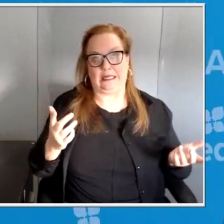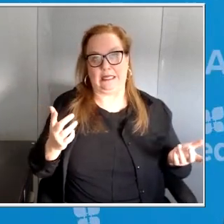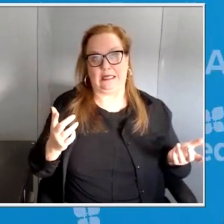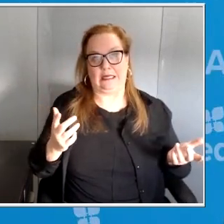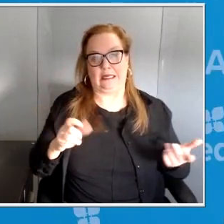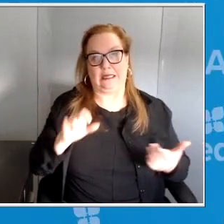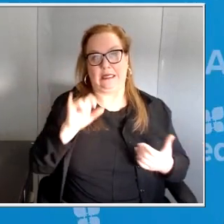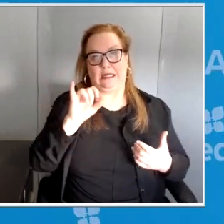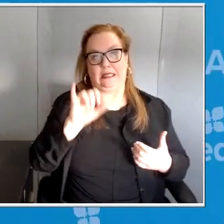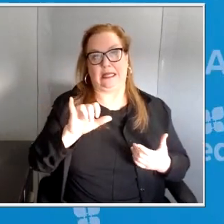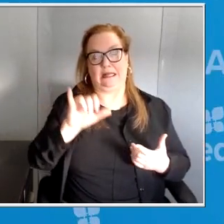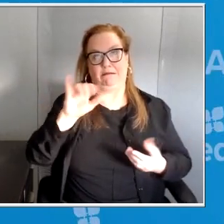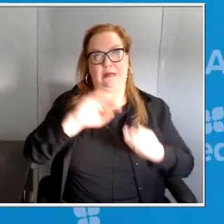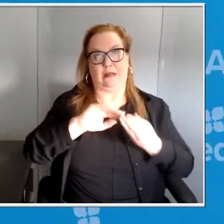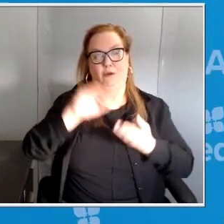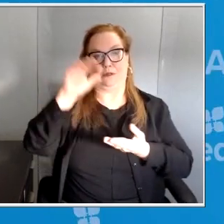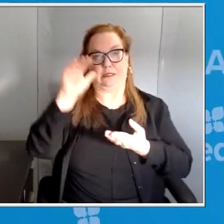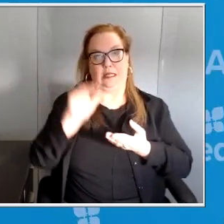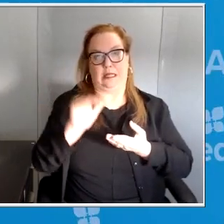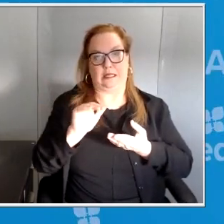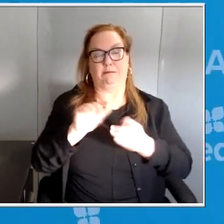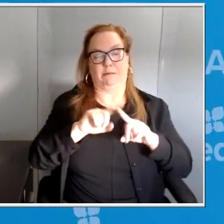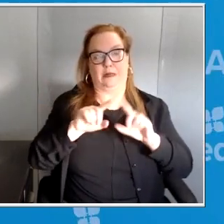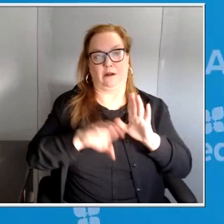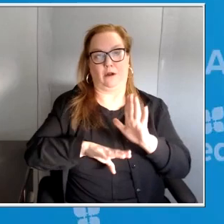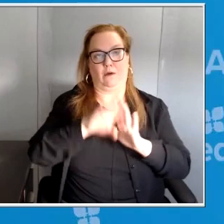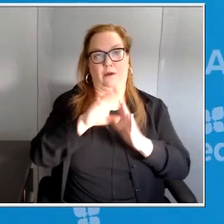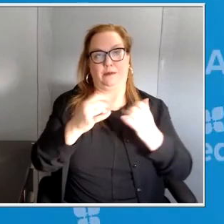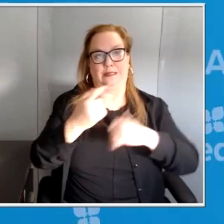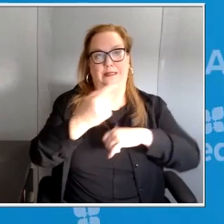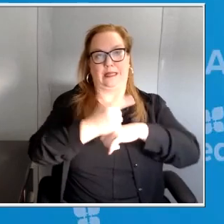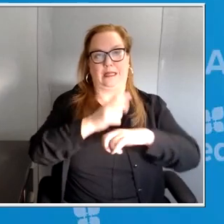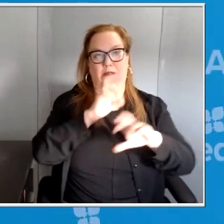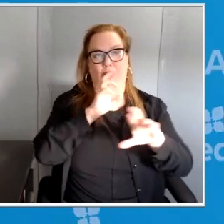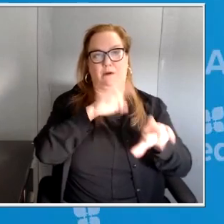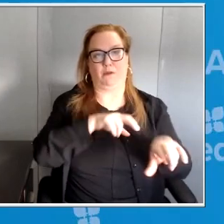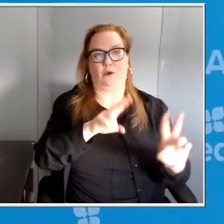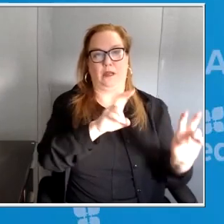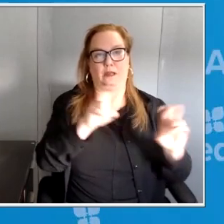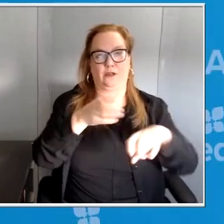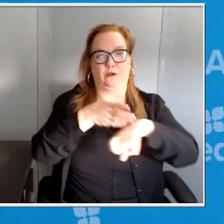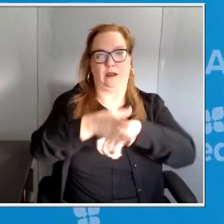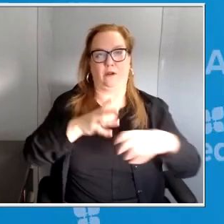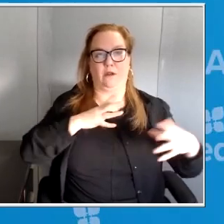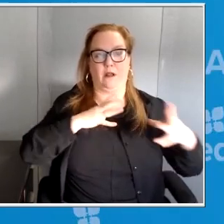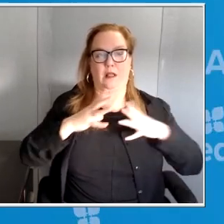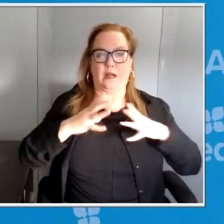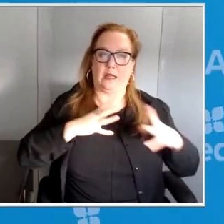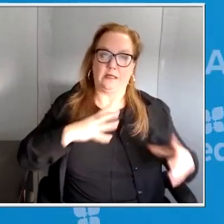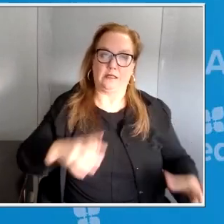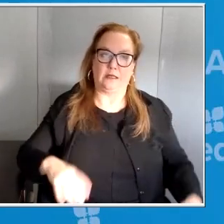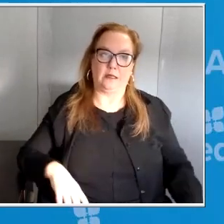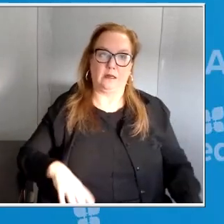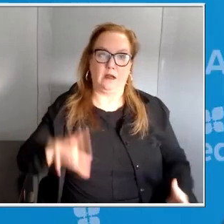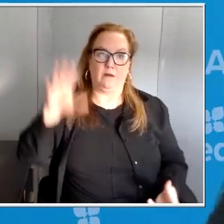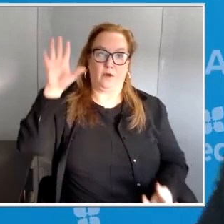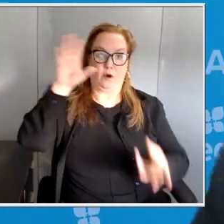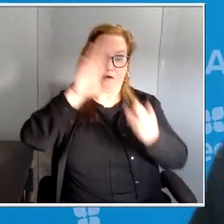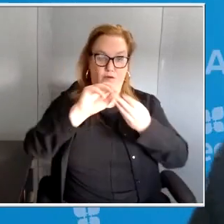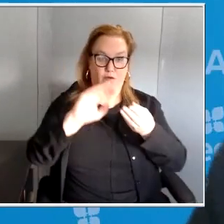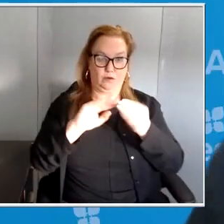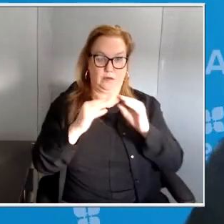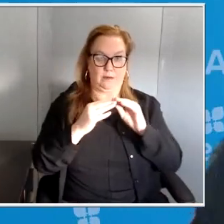that actually is down and probably will go right back up today. I think that's a reporting issue after the holidays. As far as our total